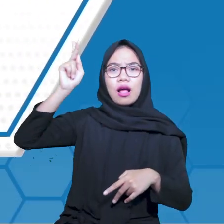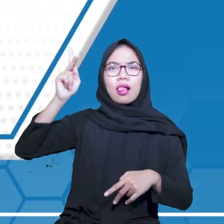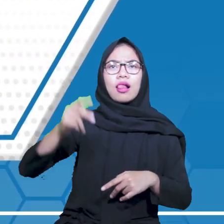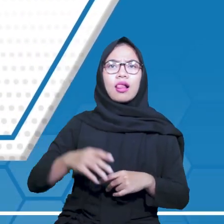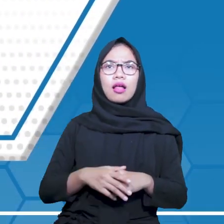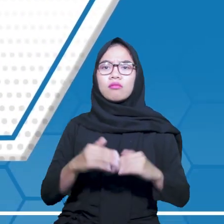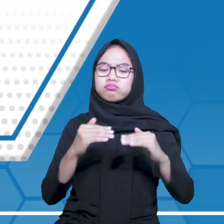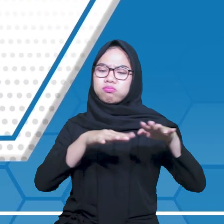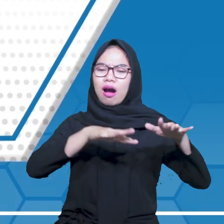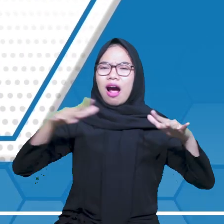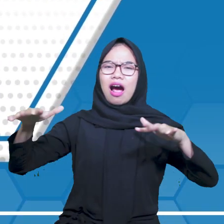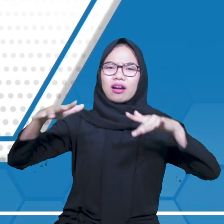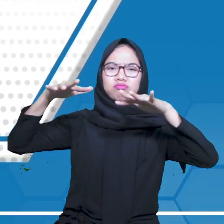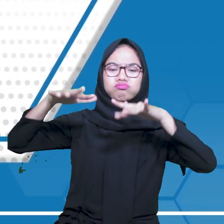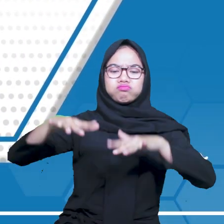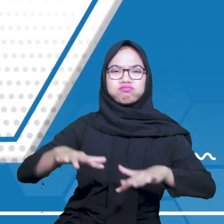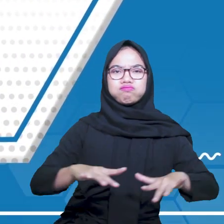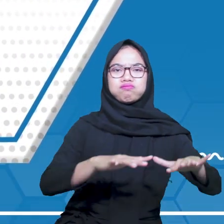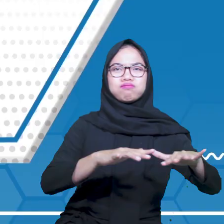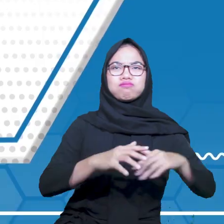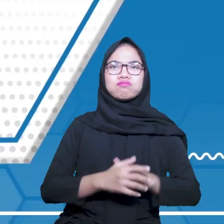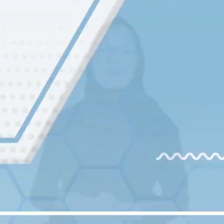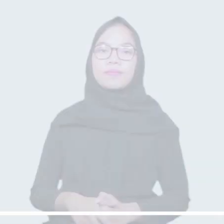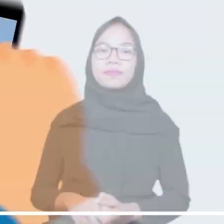Vertical Control Network and Tight Work Group.